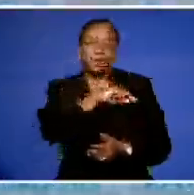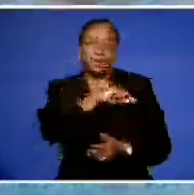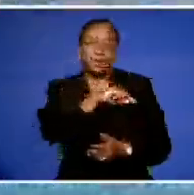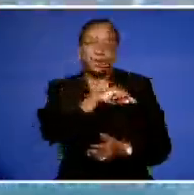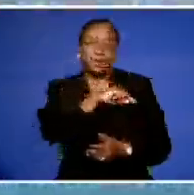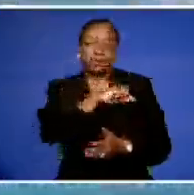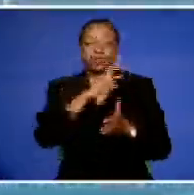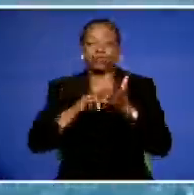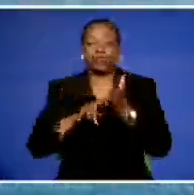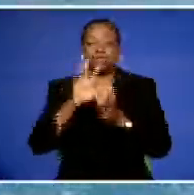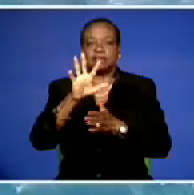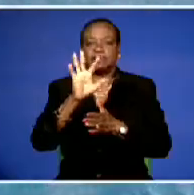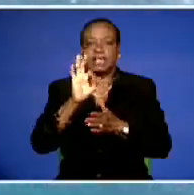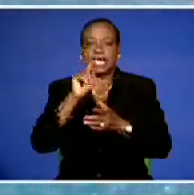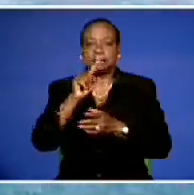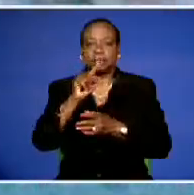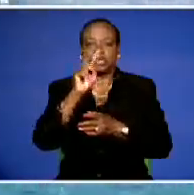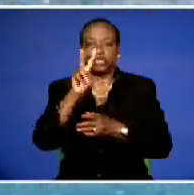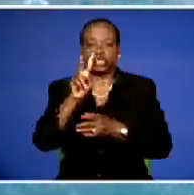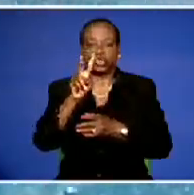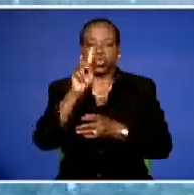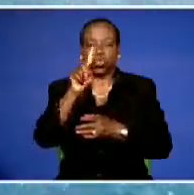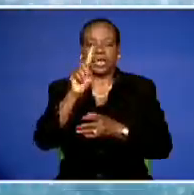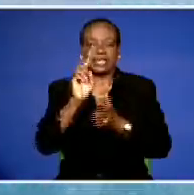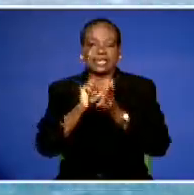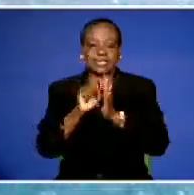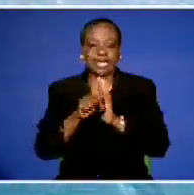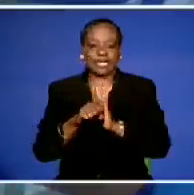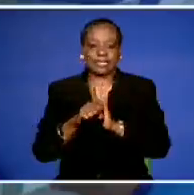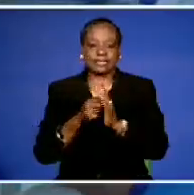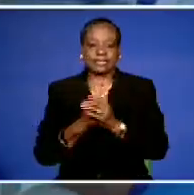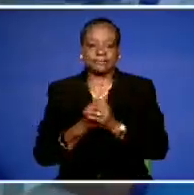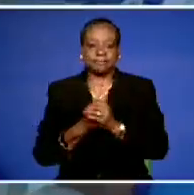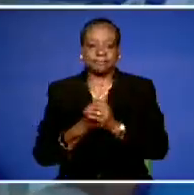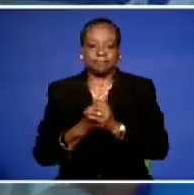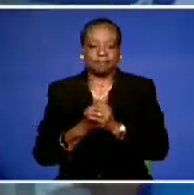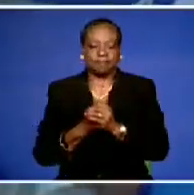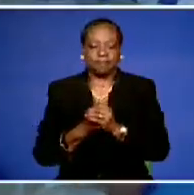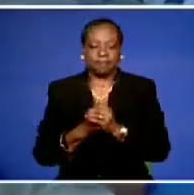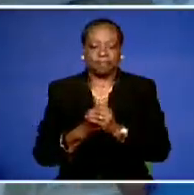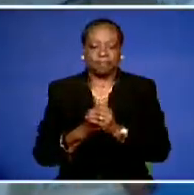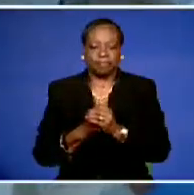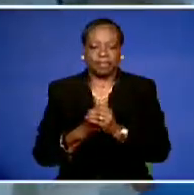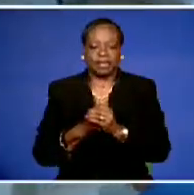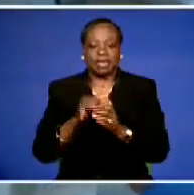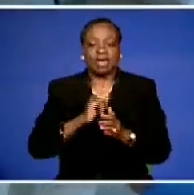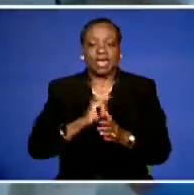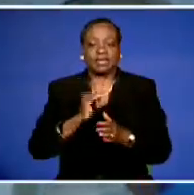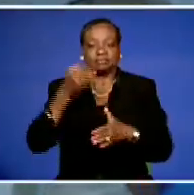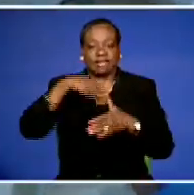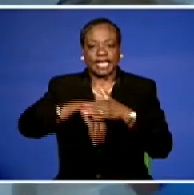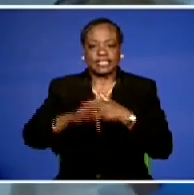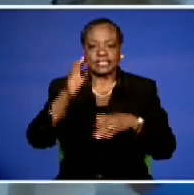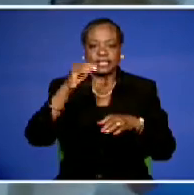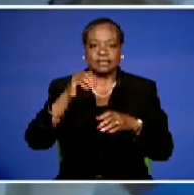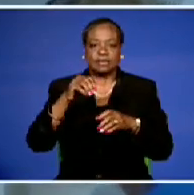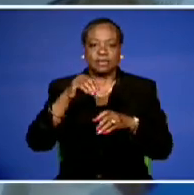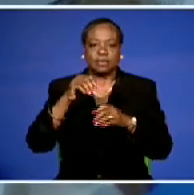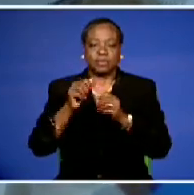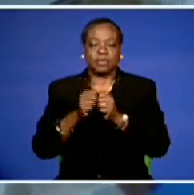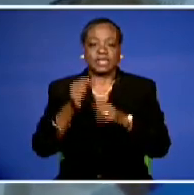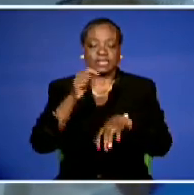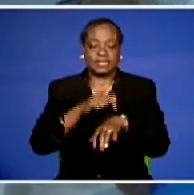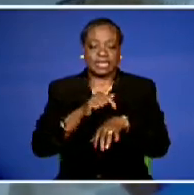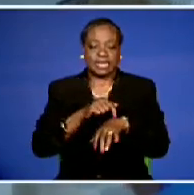at 55.21 seconds. That's a race I don't swim very often. I was entered with a time from when I swam